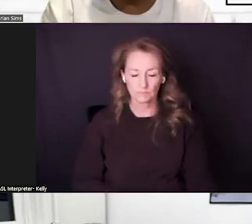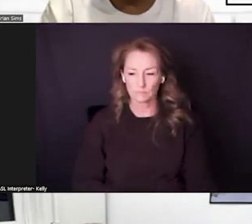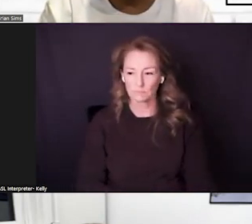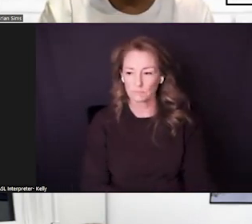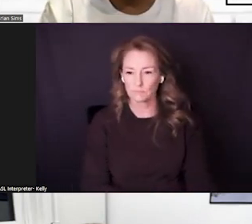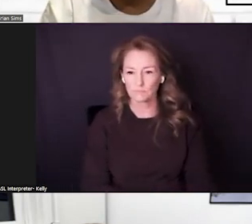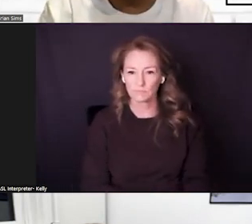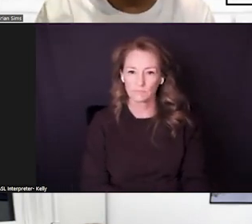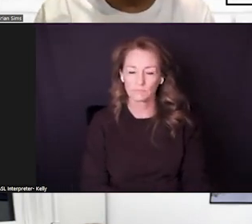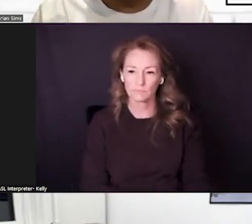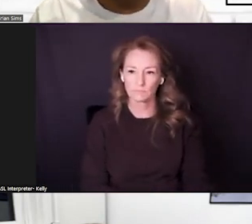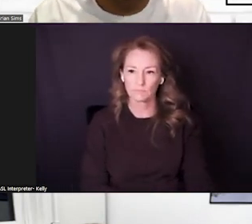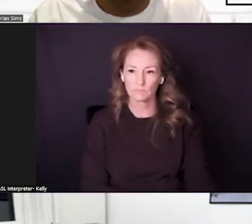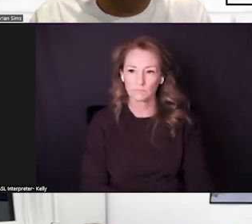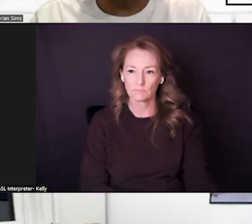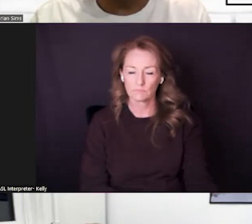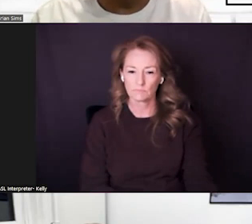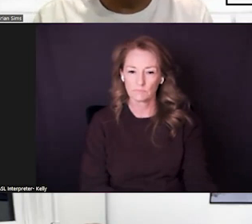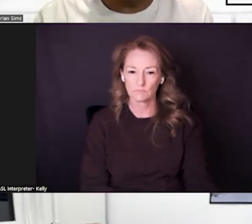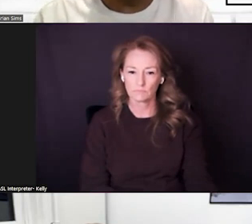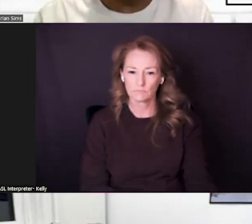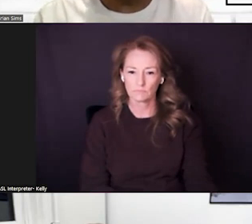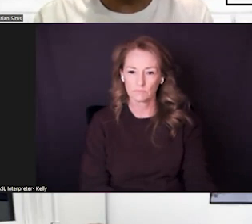of Australia, or Plains Indigenous people of Canada.